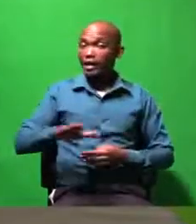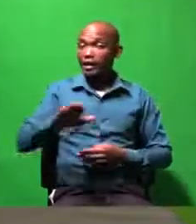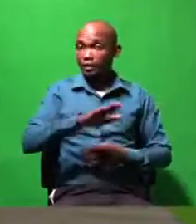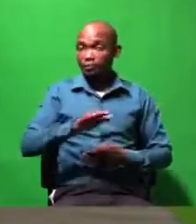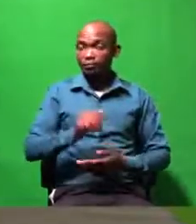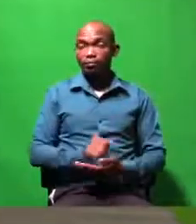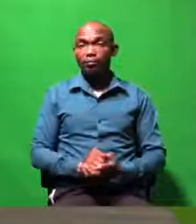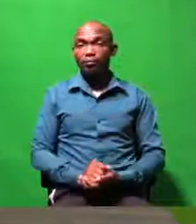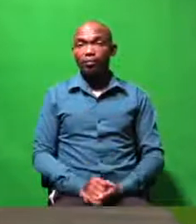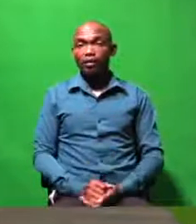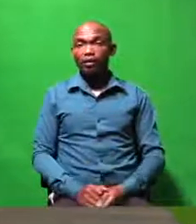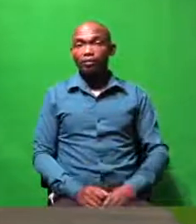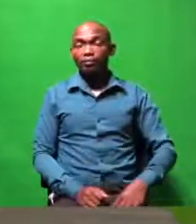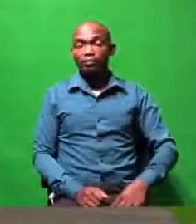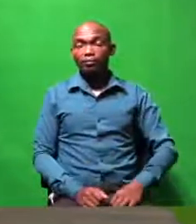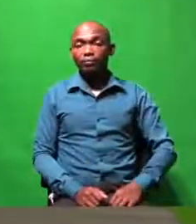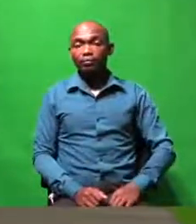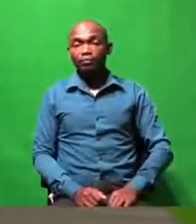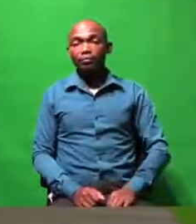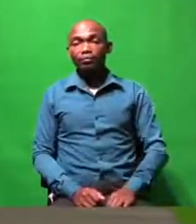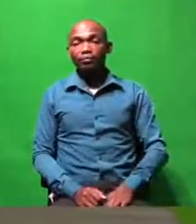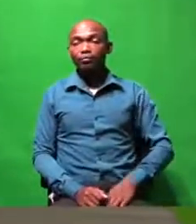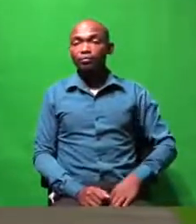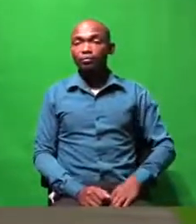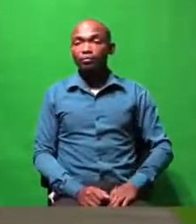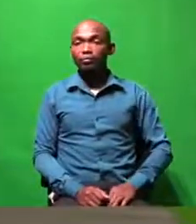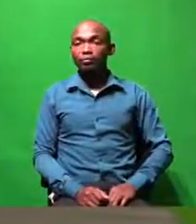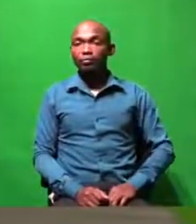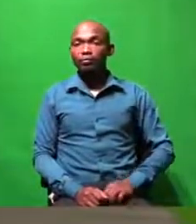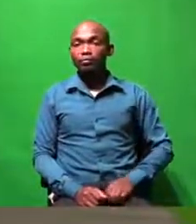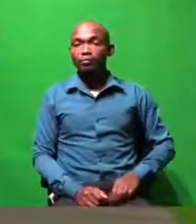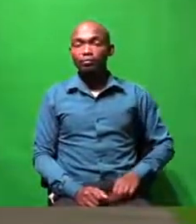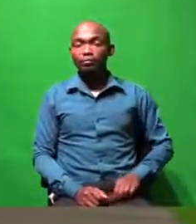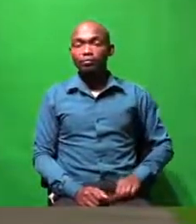Also, to determine